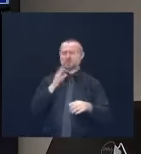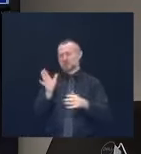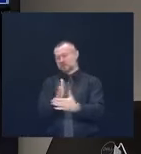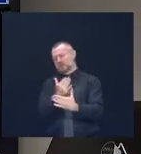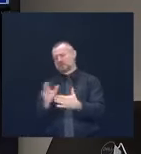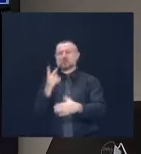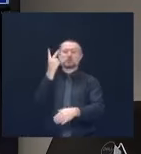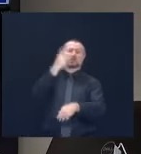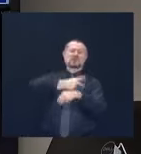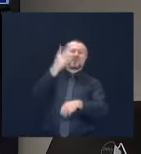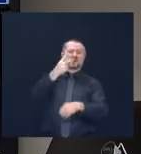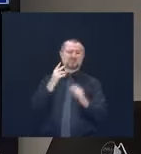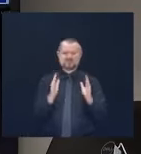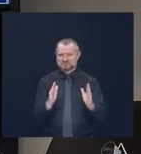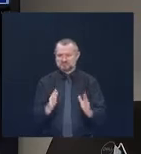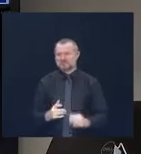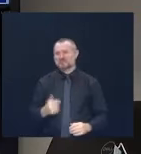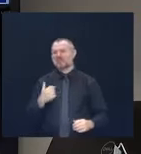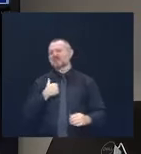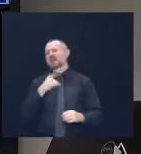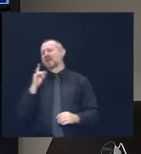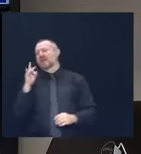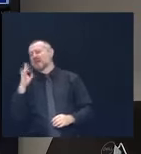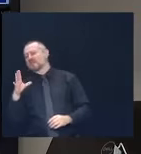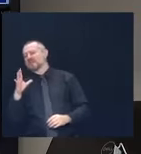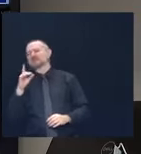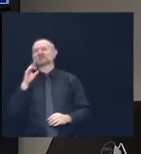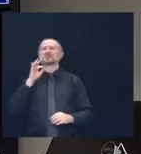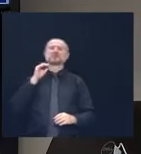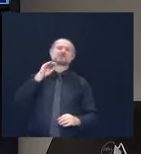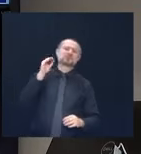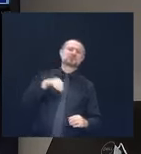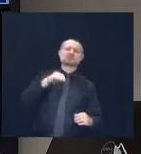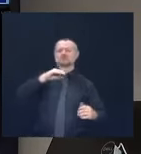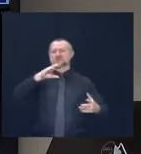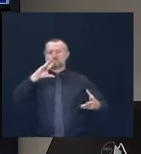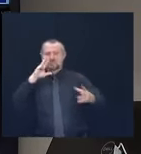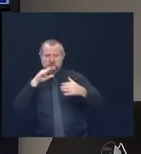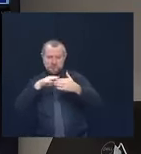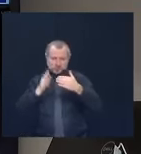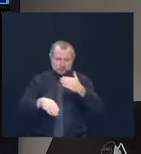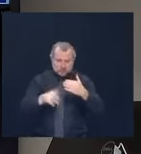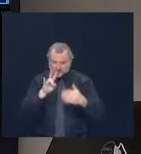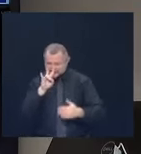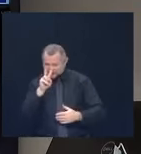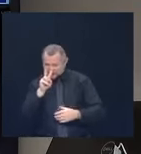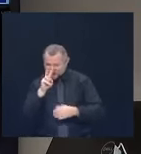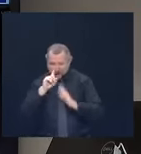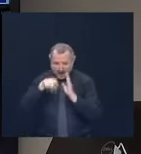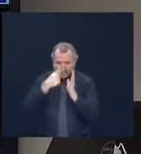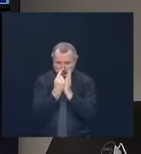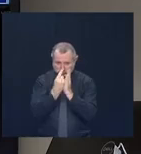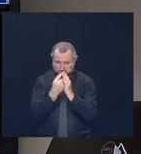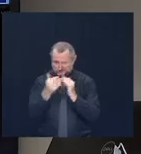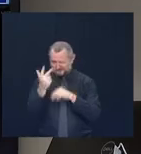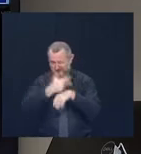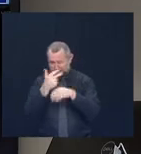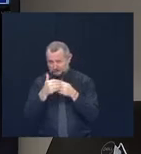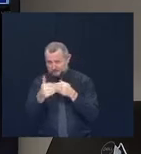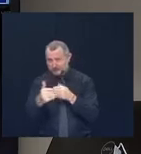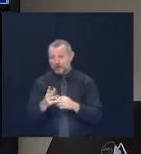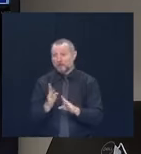have 85 to 90% of our results coming back within 72 hours, which is very good. In terms of the wait times, we